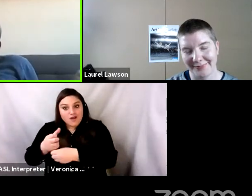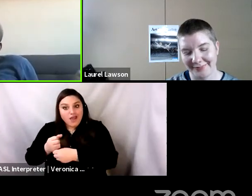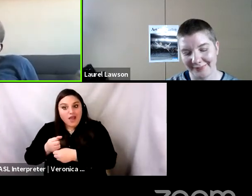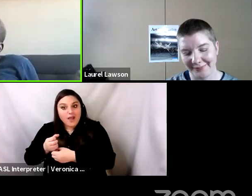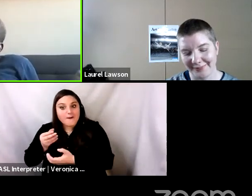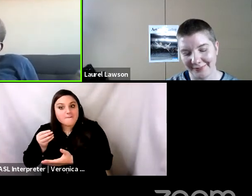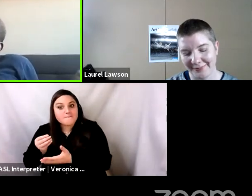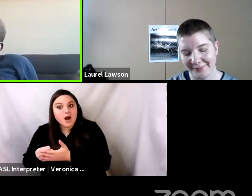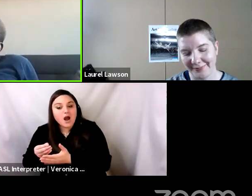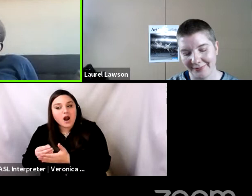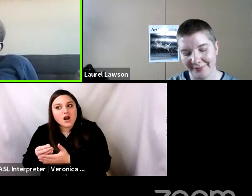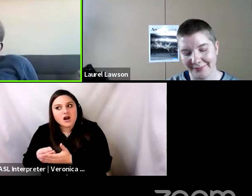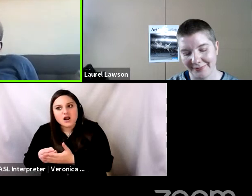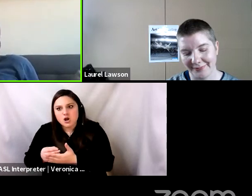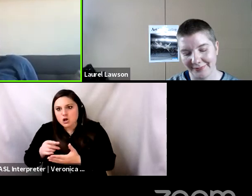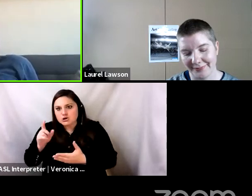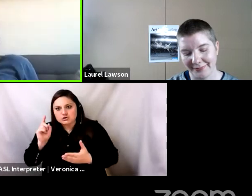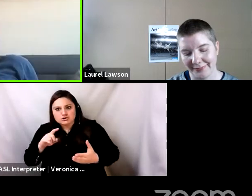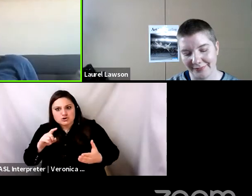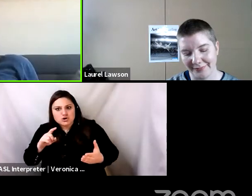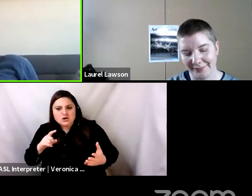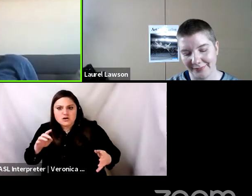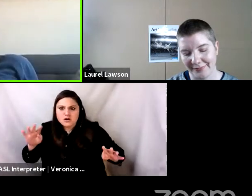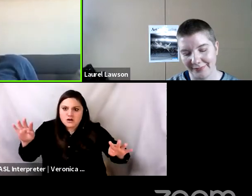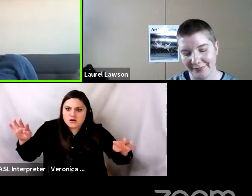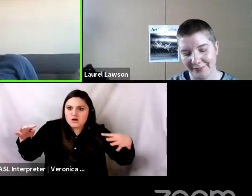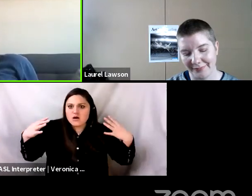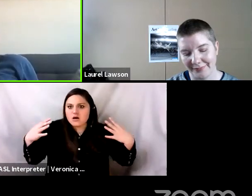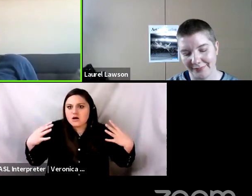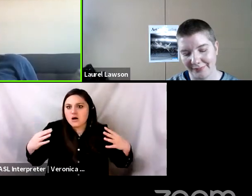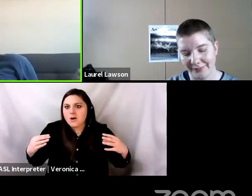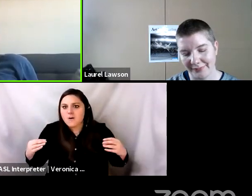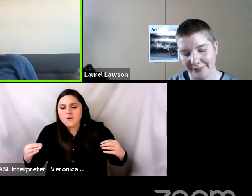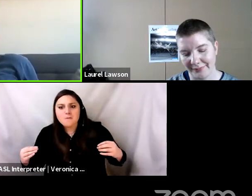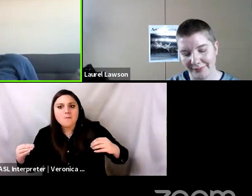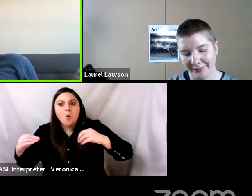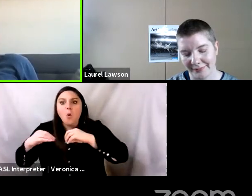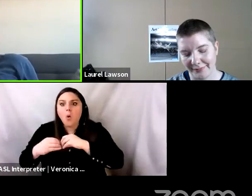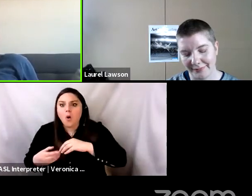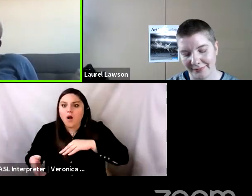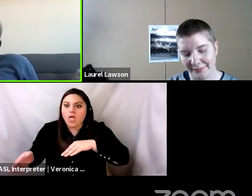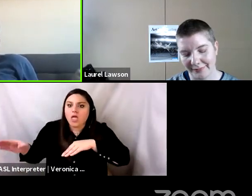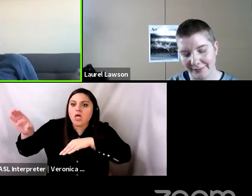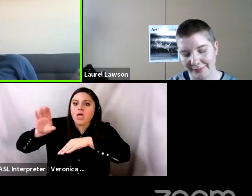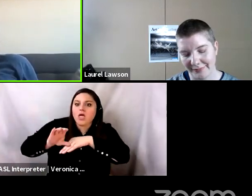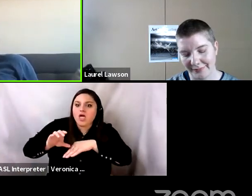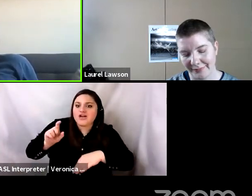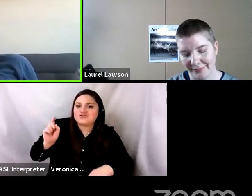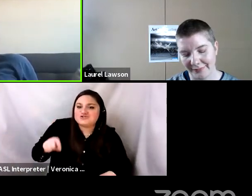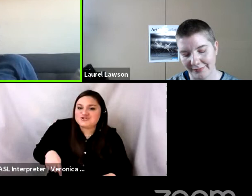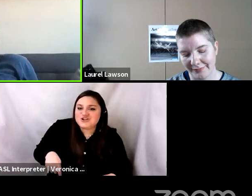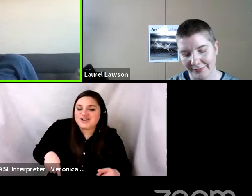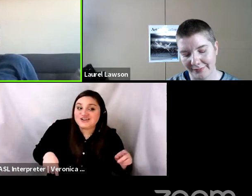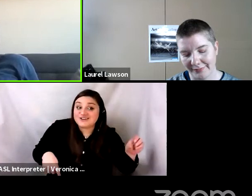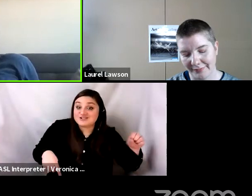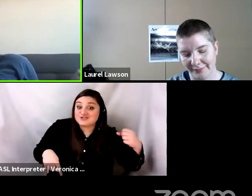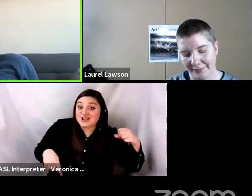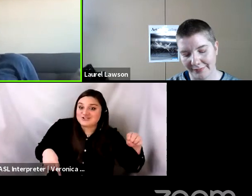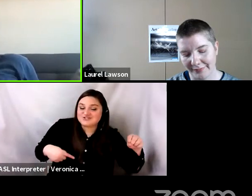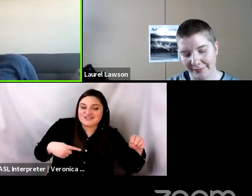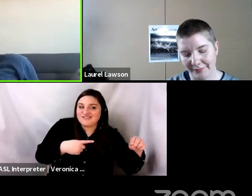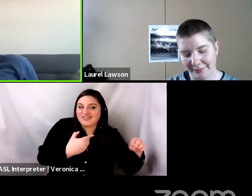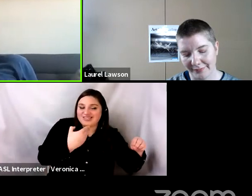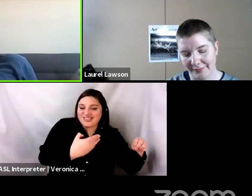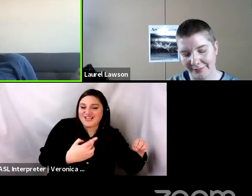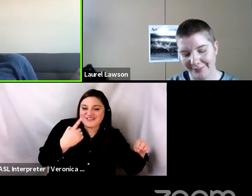to kind of incline or like do the expected incline. Like I just had this response to be quiet, and hopefully